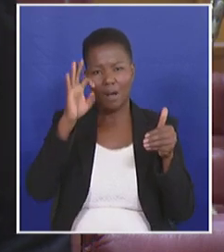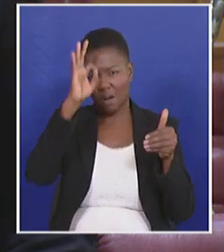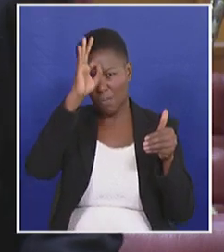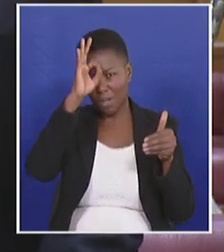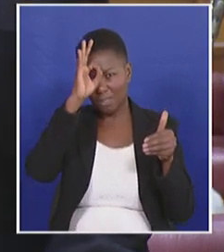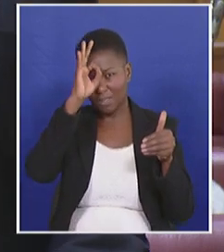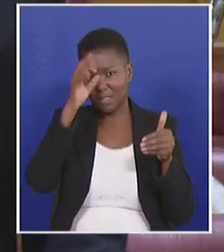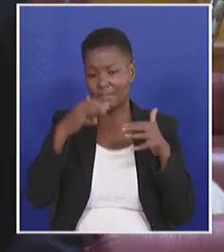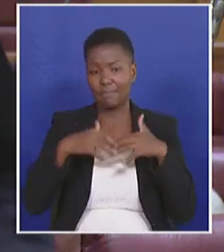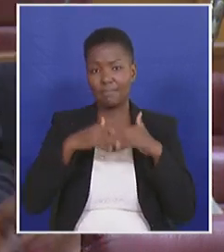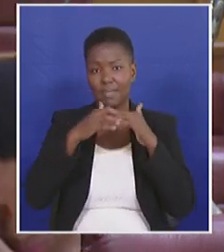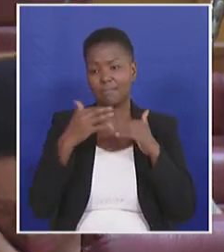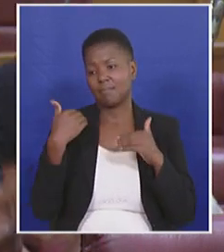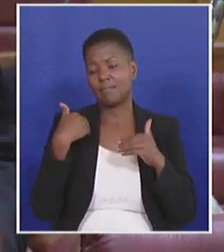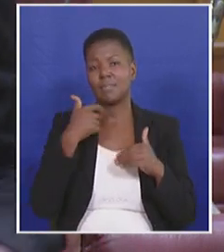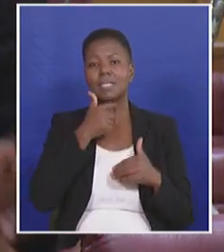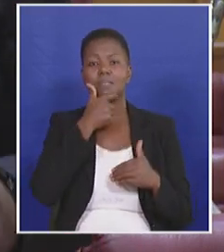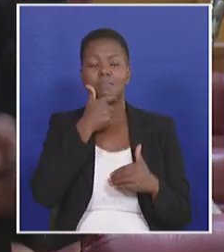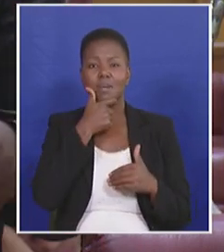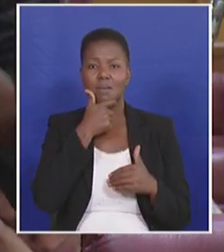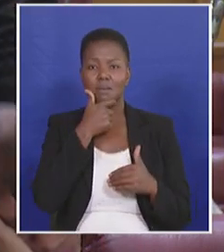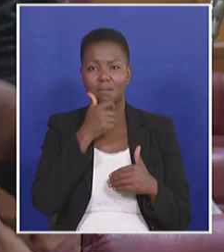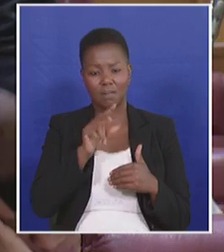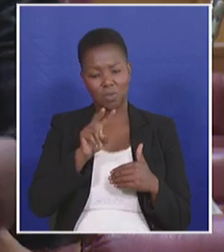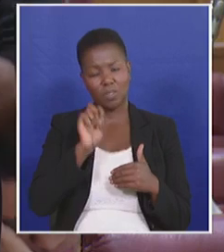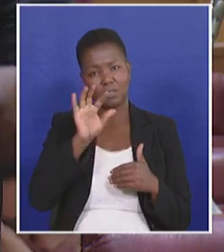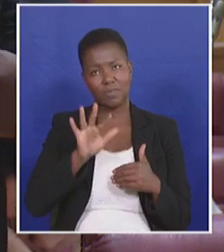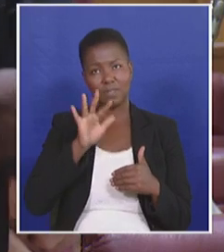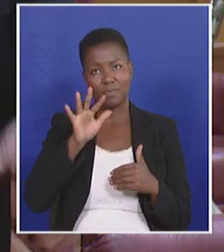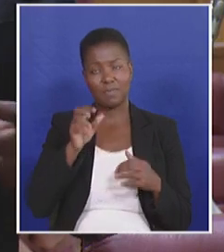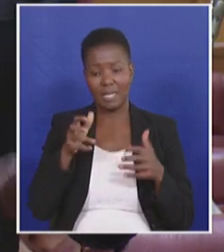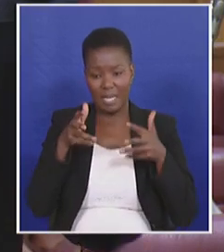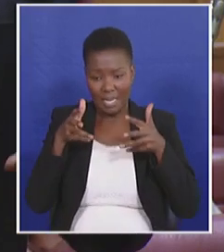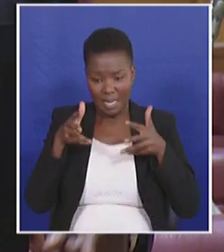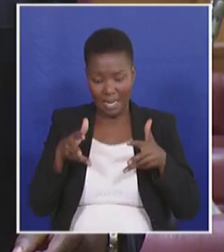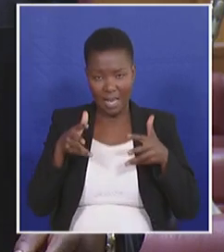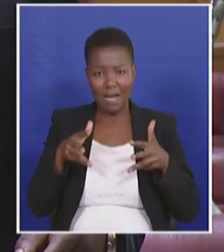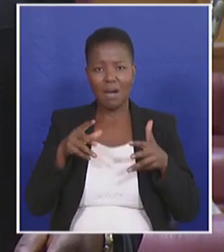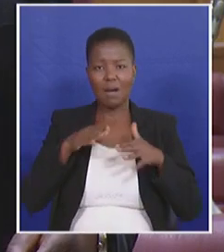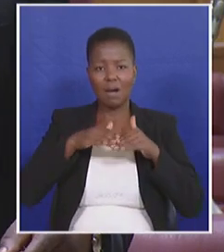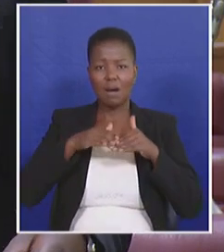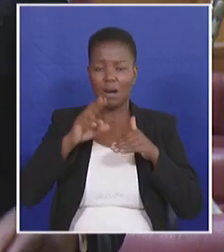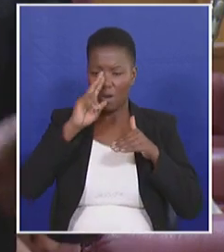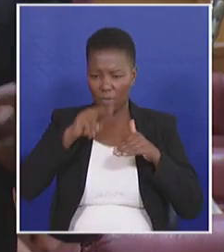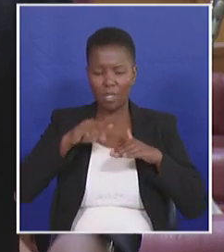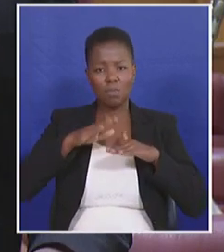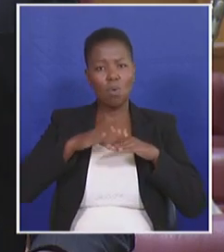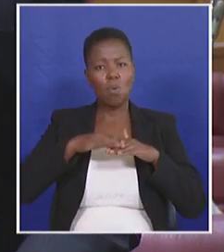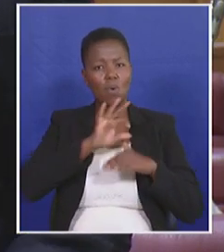Now, and we are in the process of capacitating that very same unit. Okay,